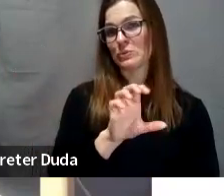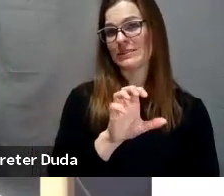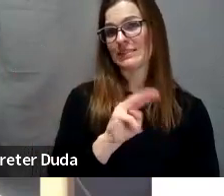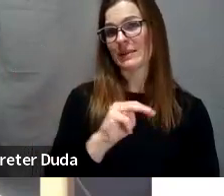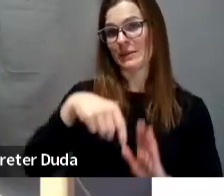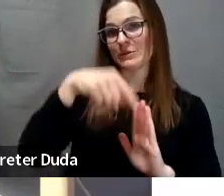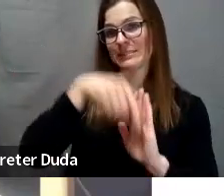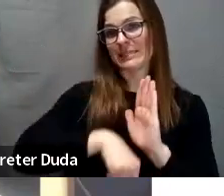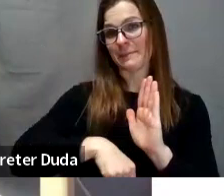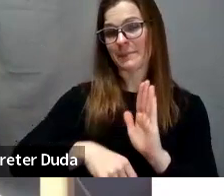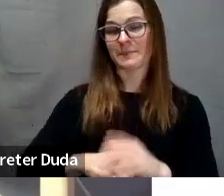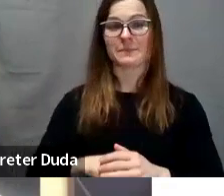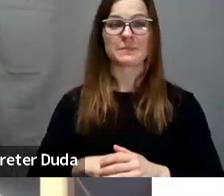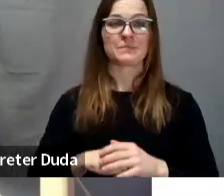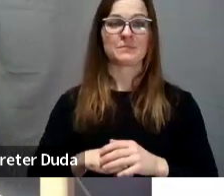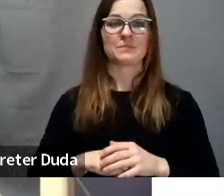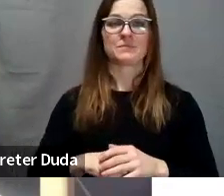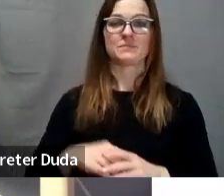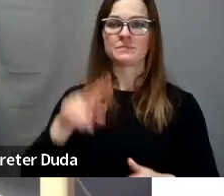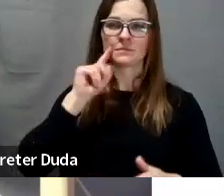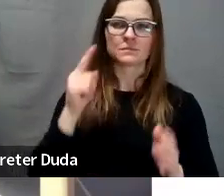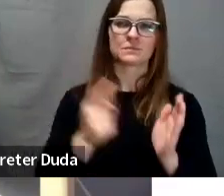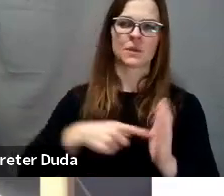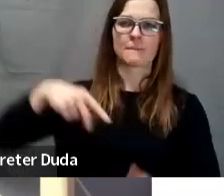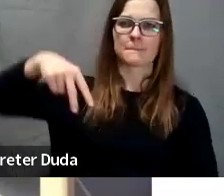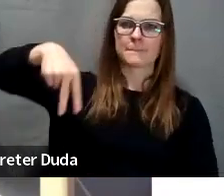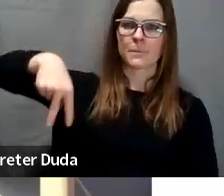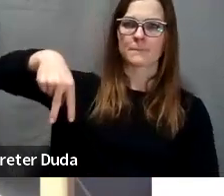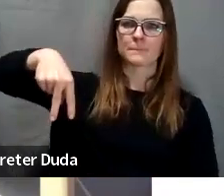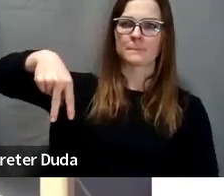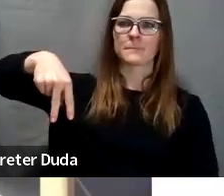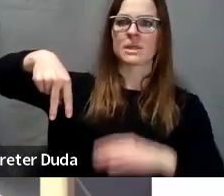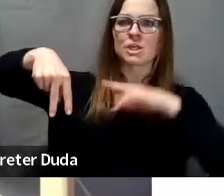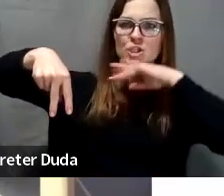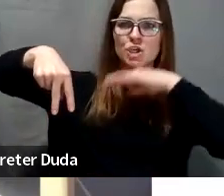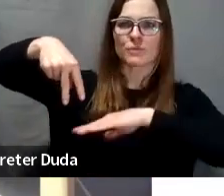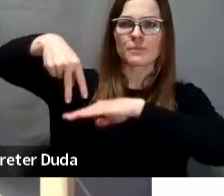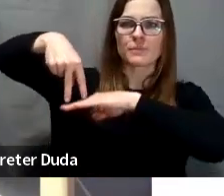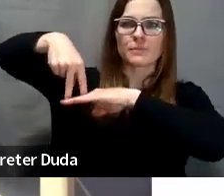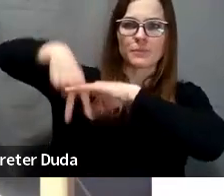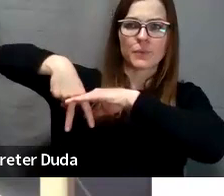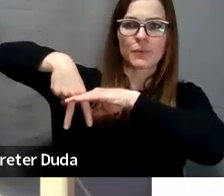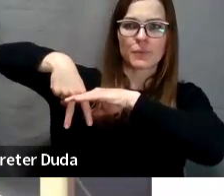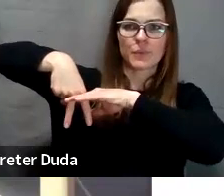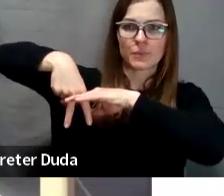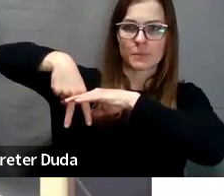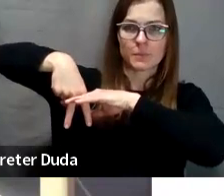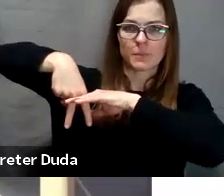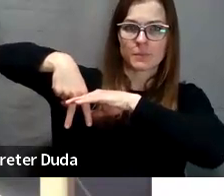deep. It has 2 probes on the end of it that you stick into the soil. And on an